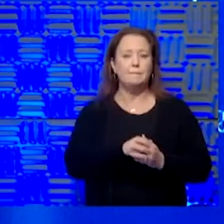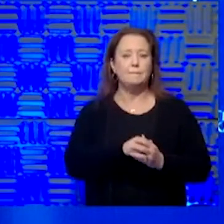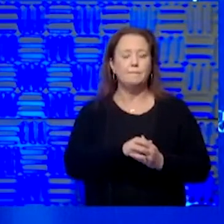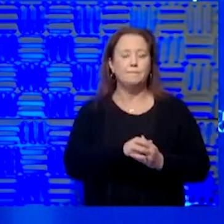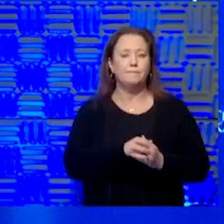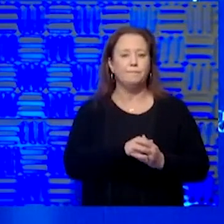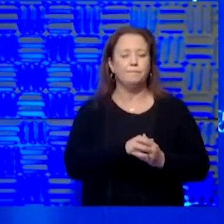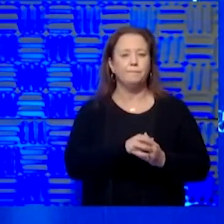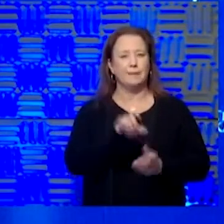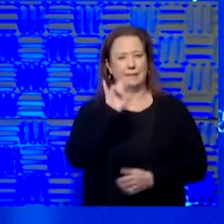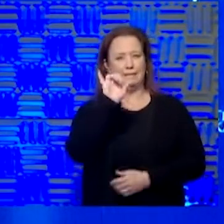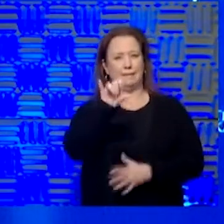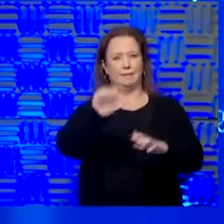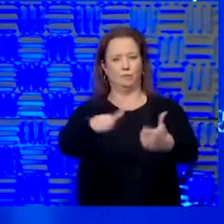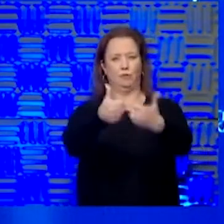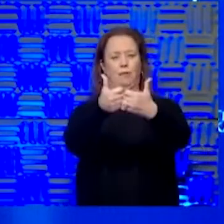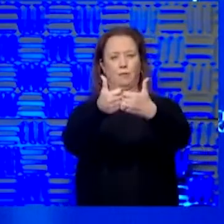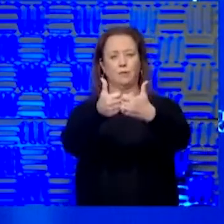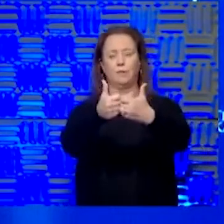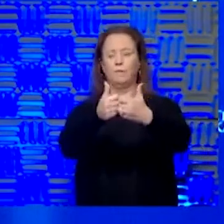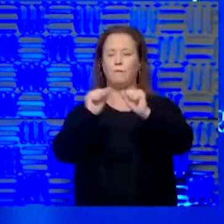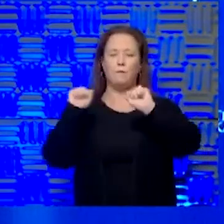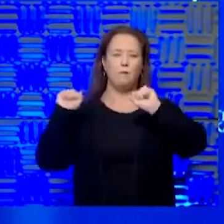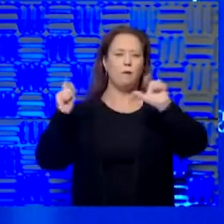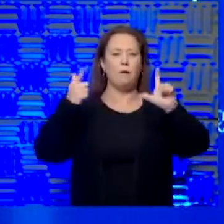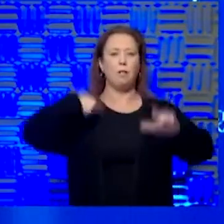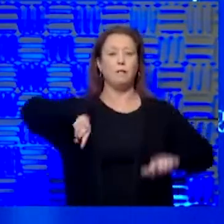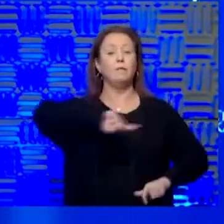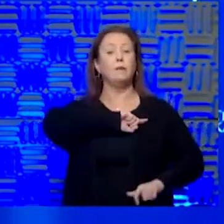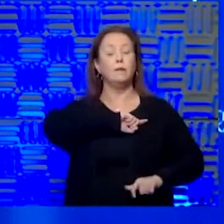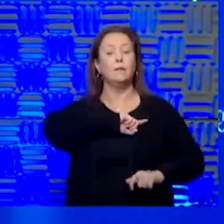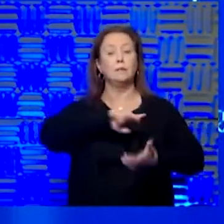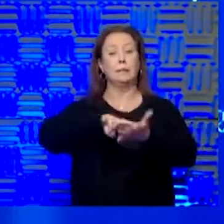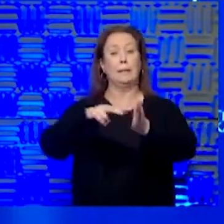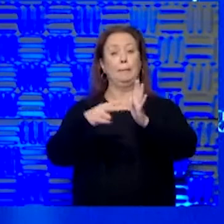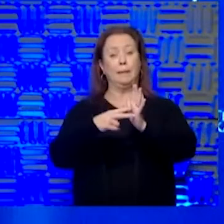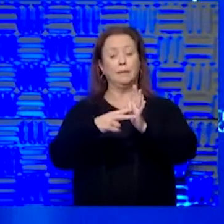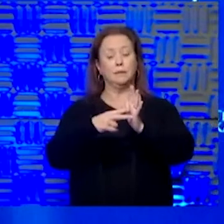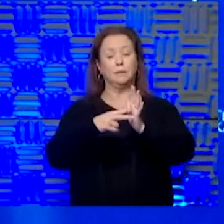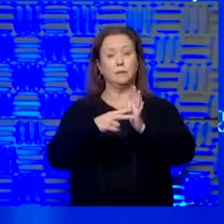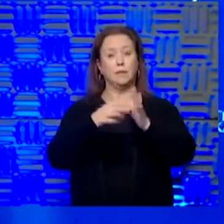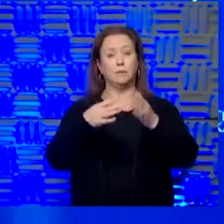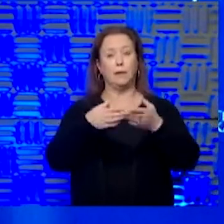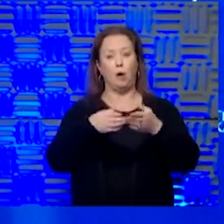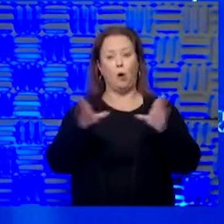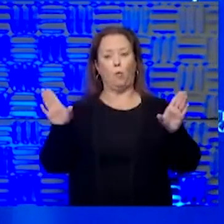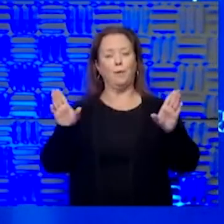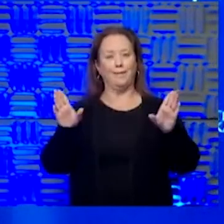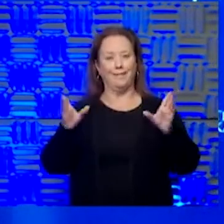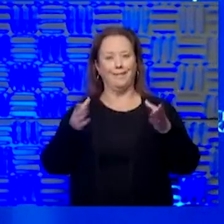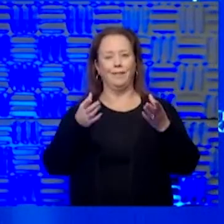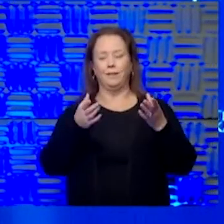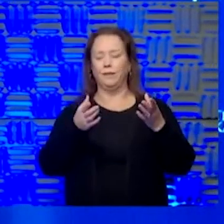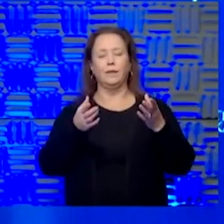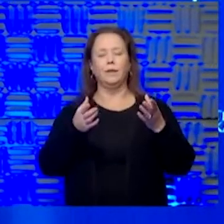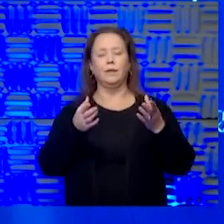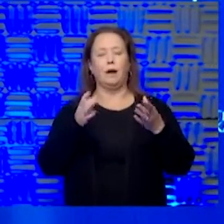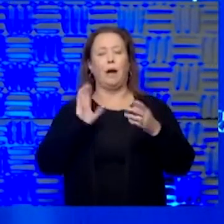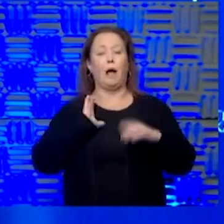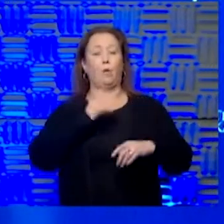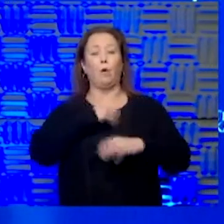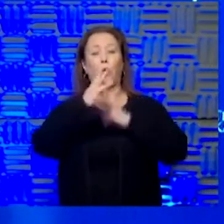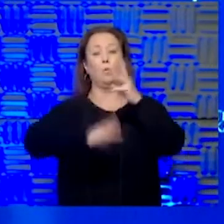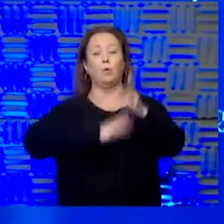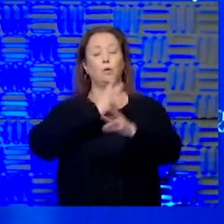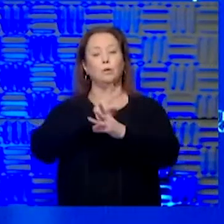And that's, that's a challenge to all of us. What it means is that even as we begin to reopen society, it's not going to look the same. It is going to